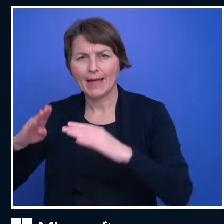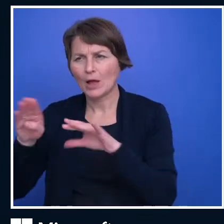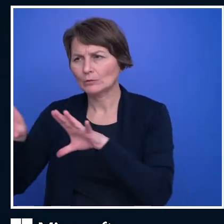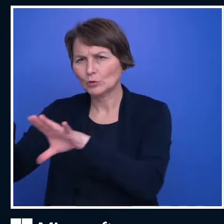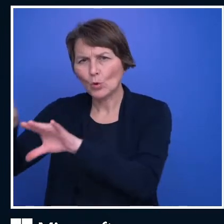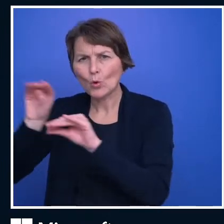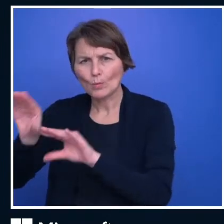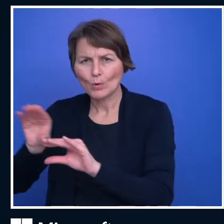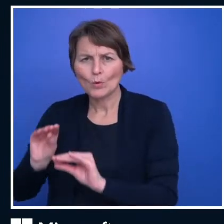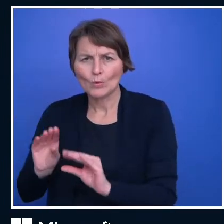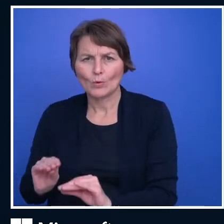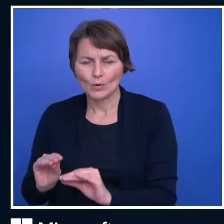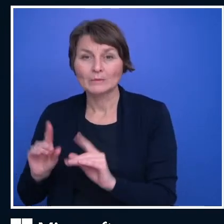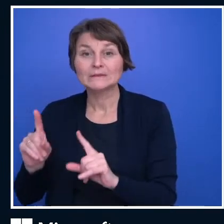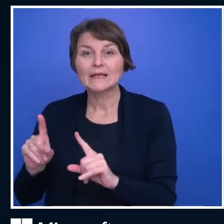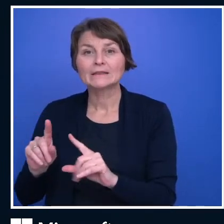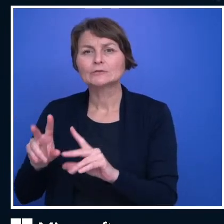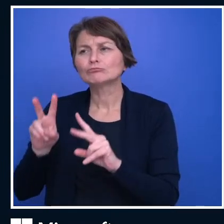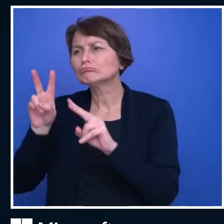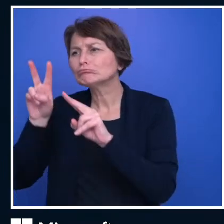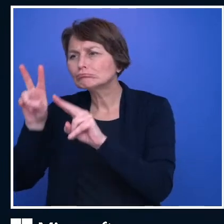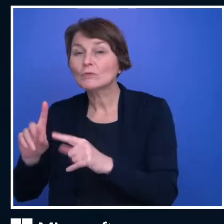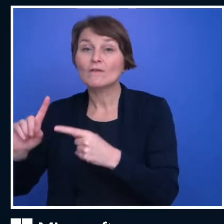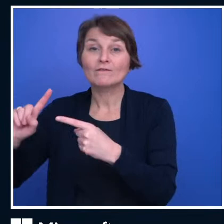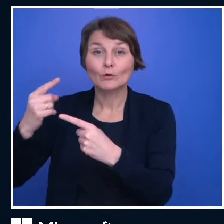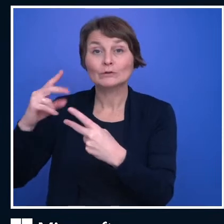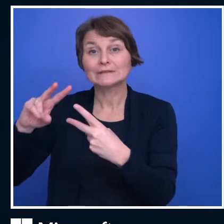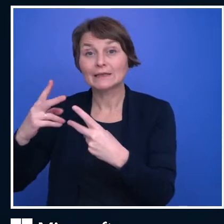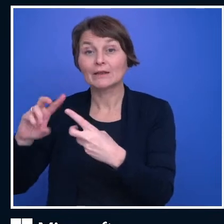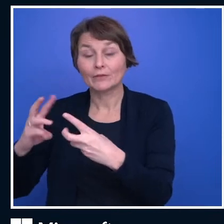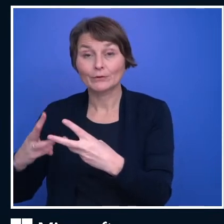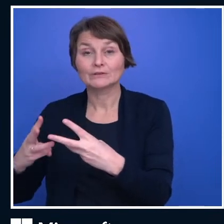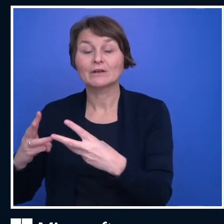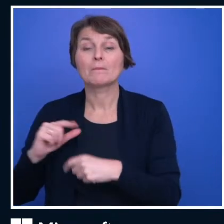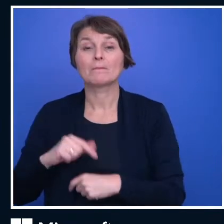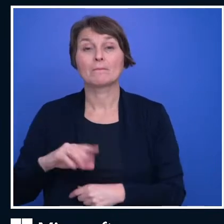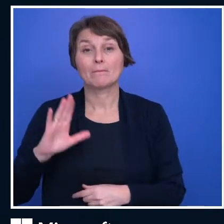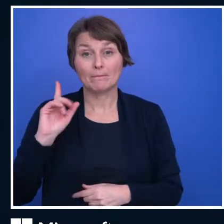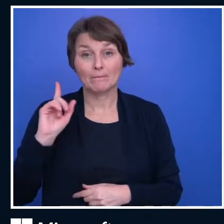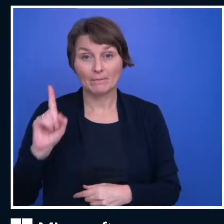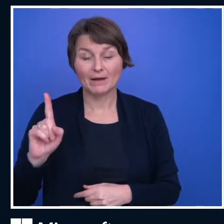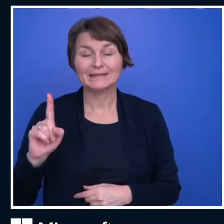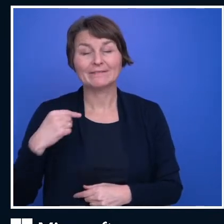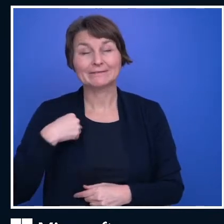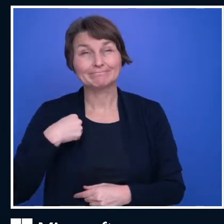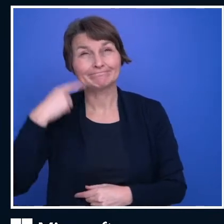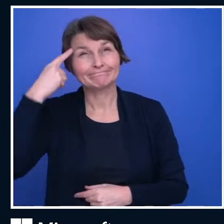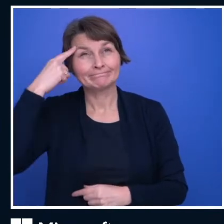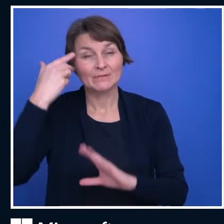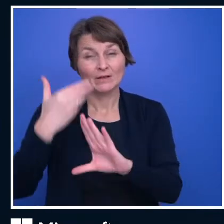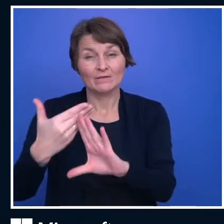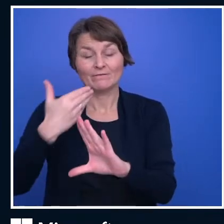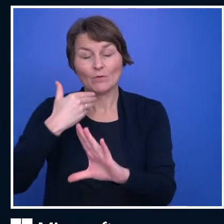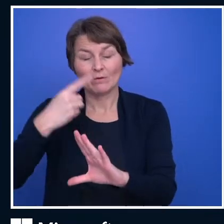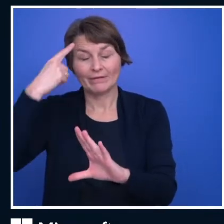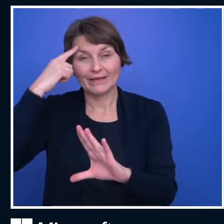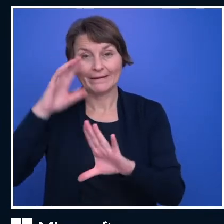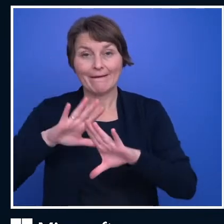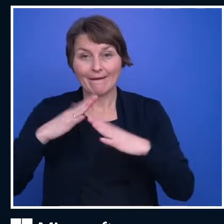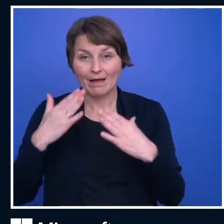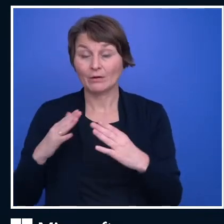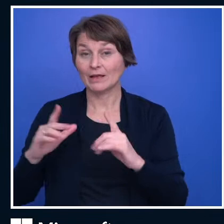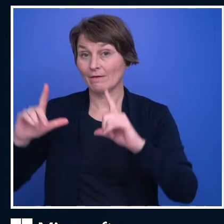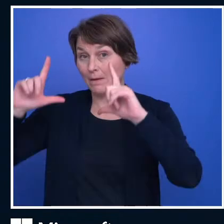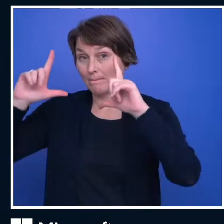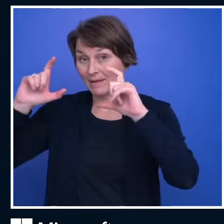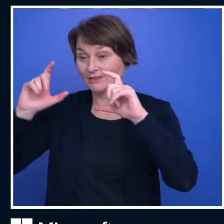usually oversee. But when you give it good thinking and when you consider the image that you're giving into